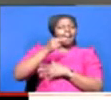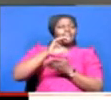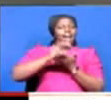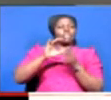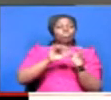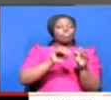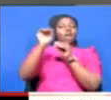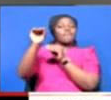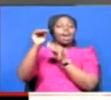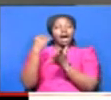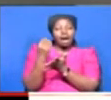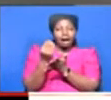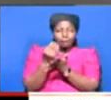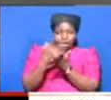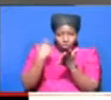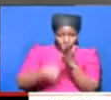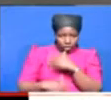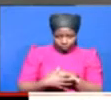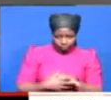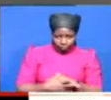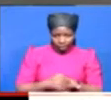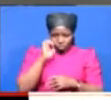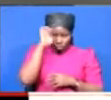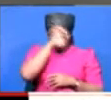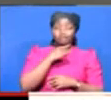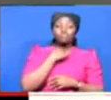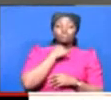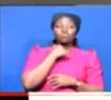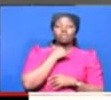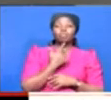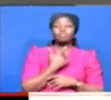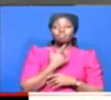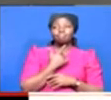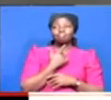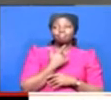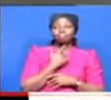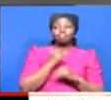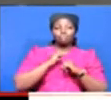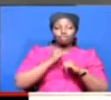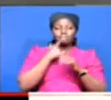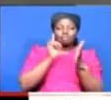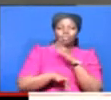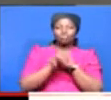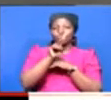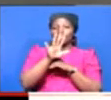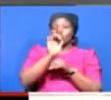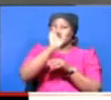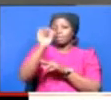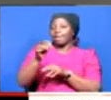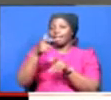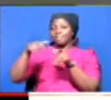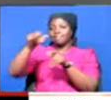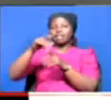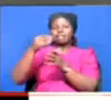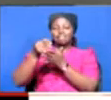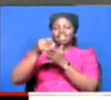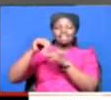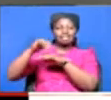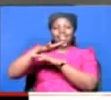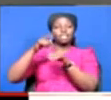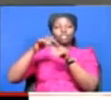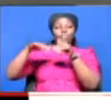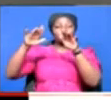Deputy Head Katrin Hedgeman says despite a 20.4% increase in diaspora remittances, major gaps in